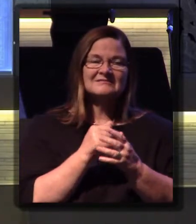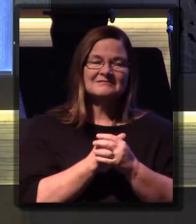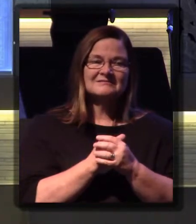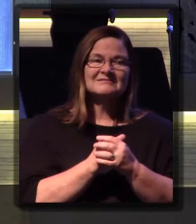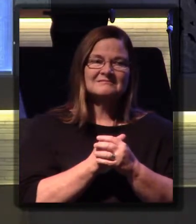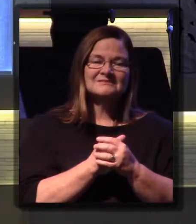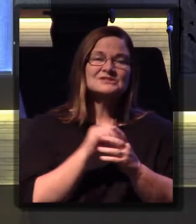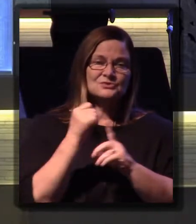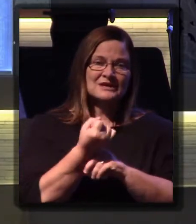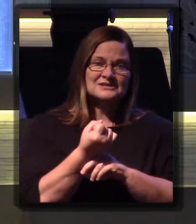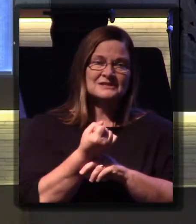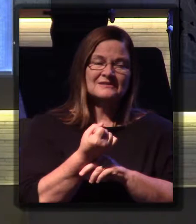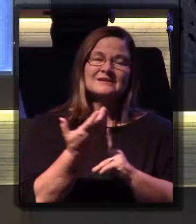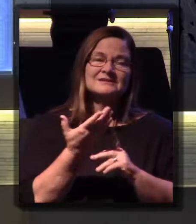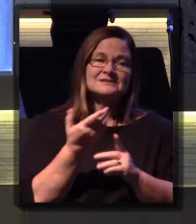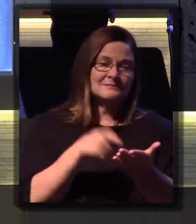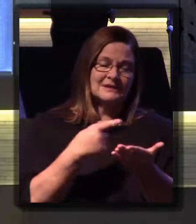real with us and tells us